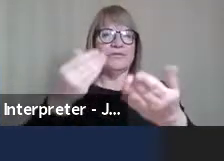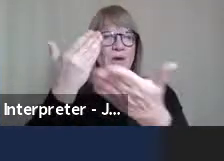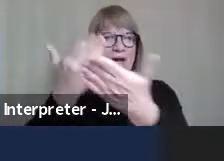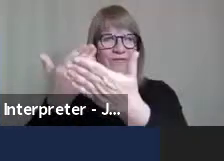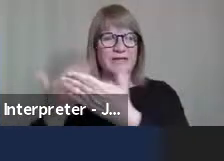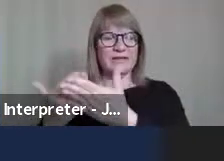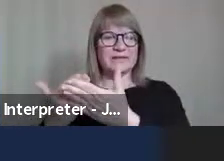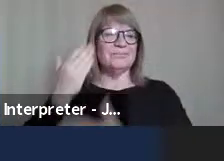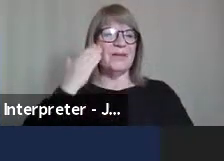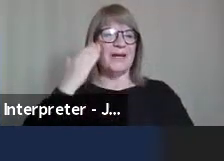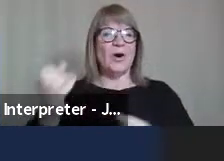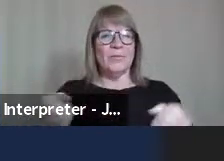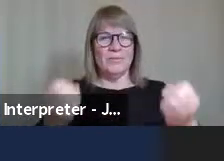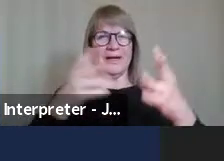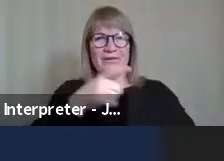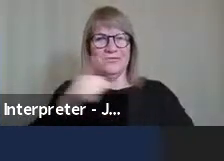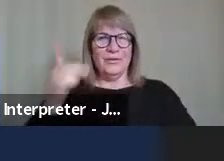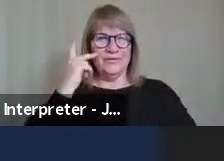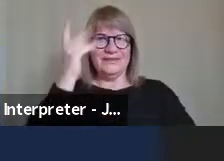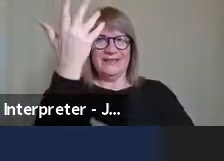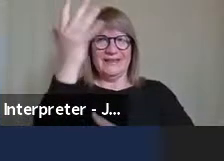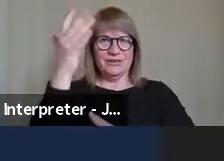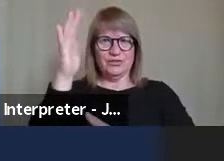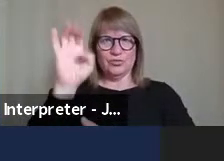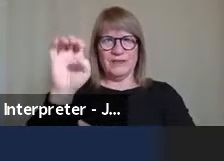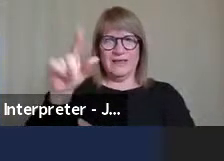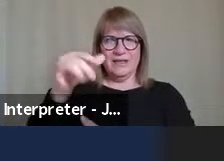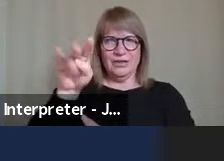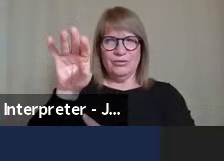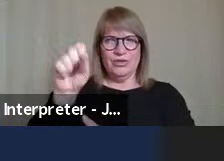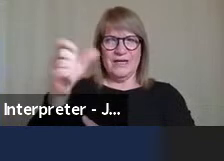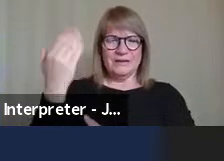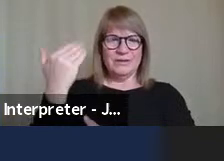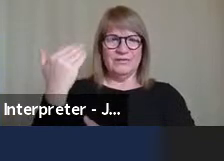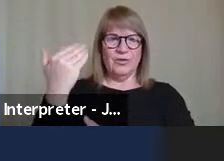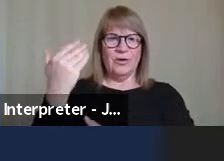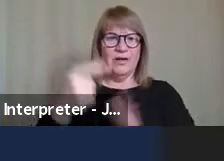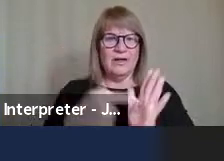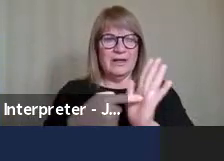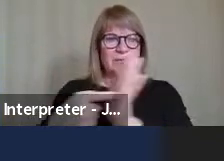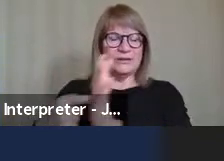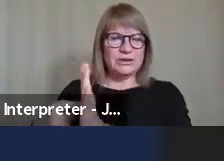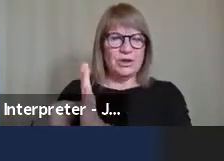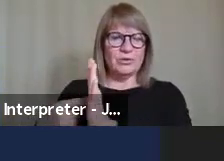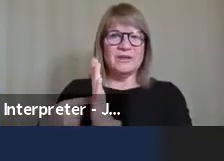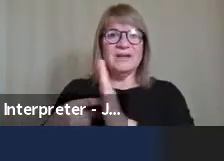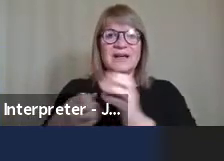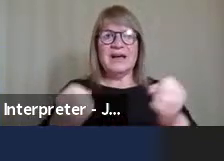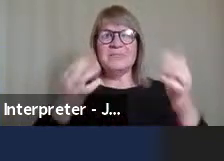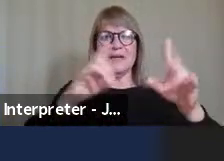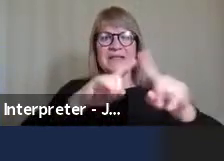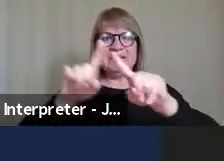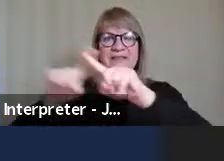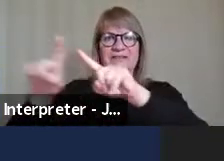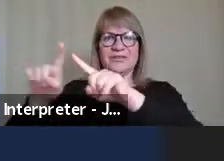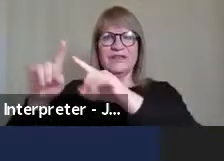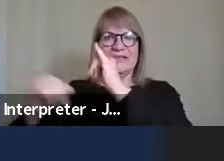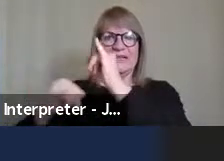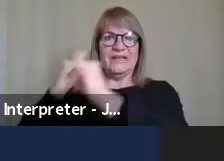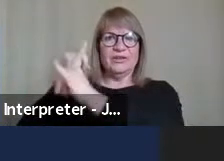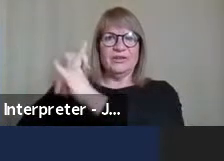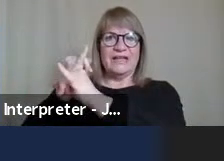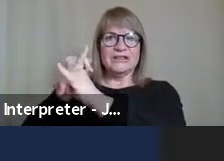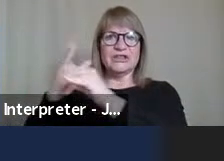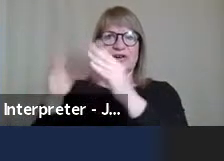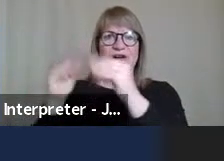of you have seen this uh tree of eugenics before it was exhibited by eugenices at multiple international congress